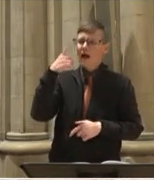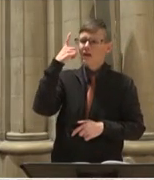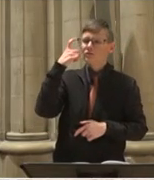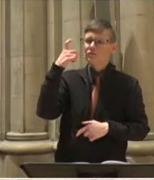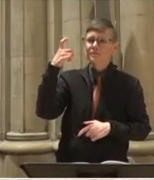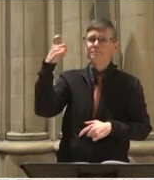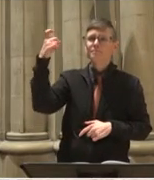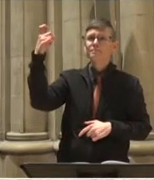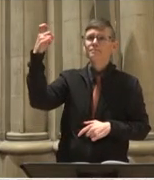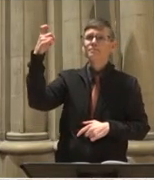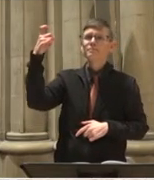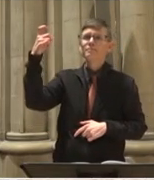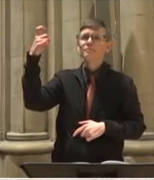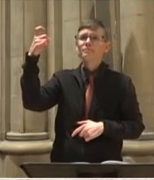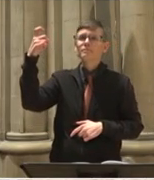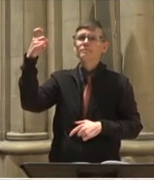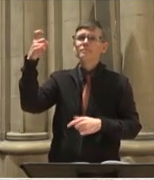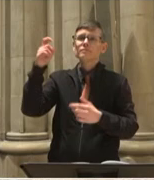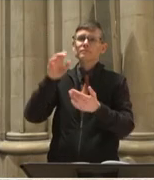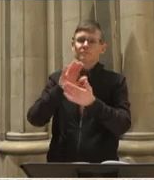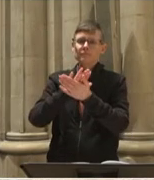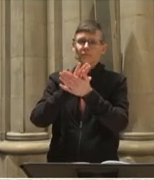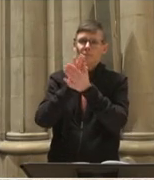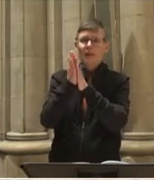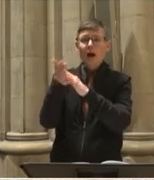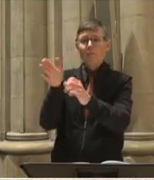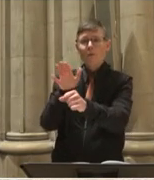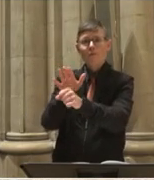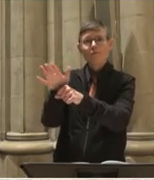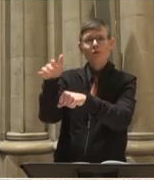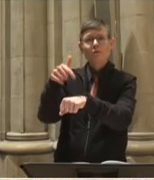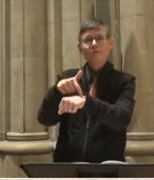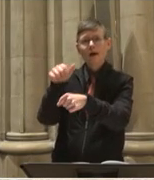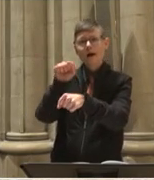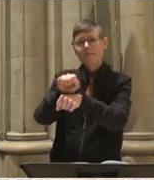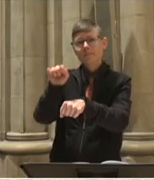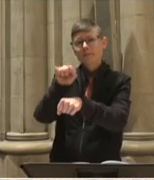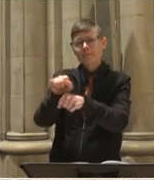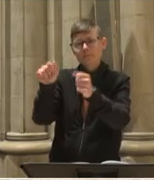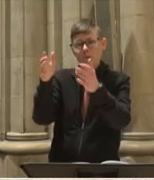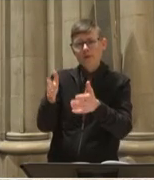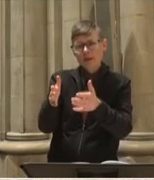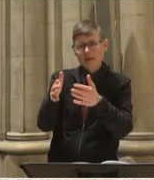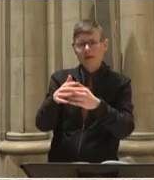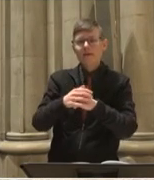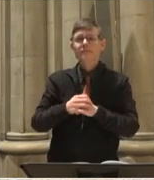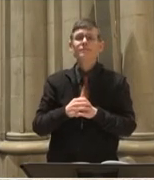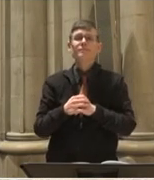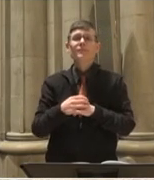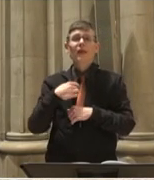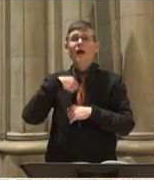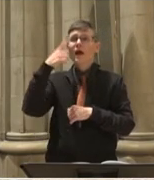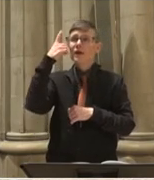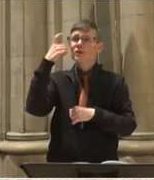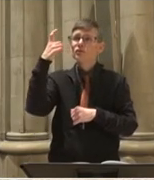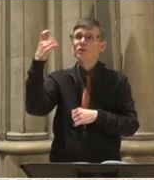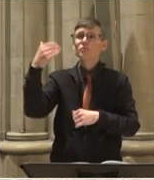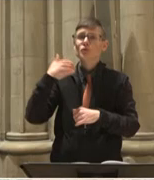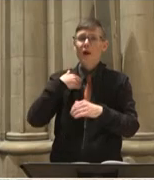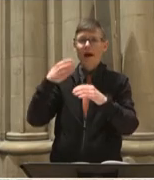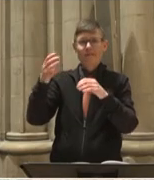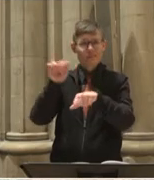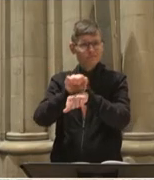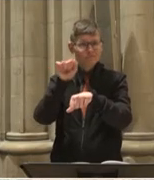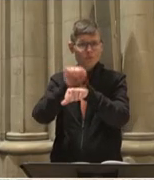dream to be a full-time employee. I dream to have a stable